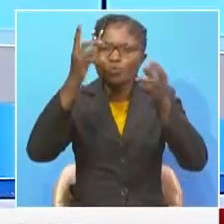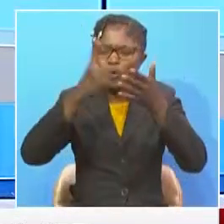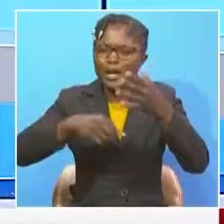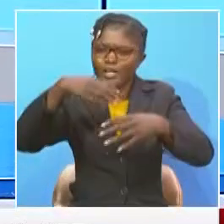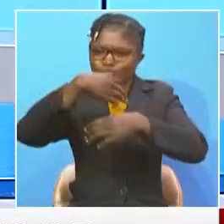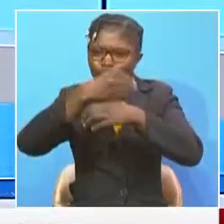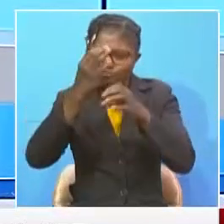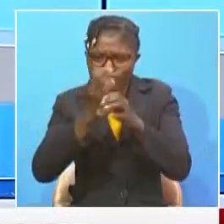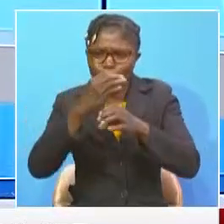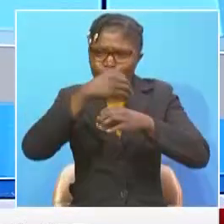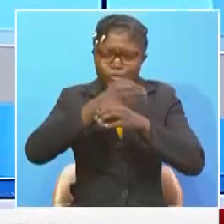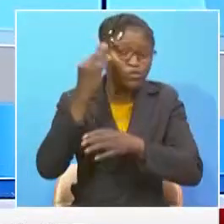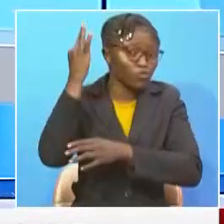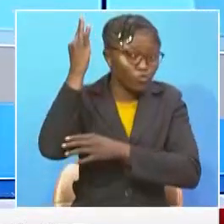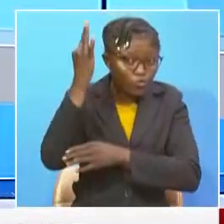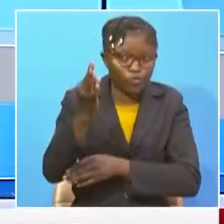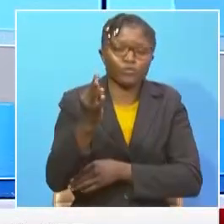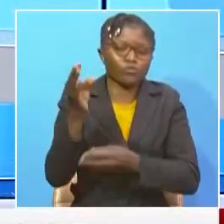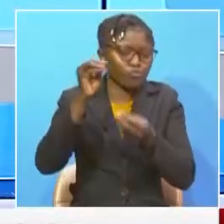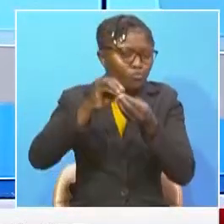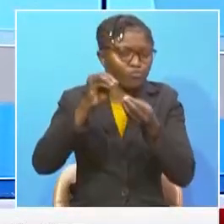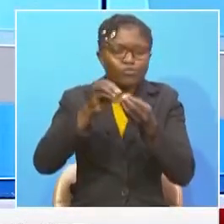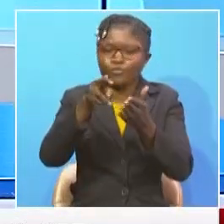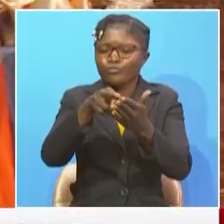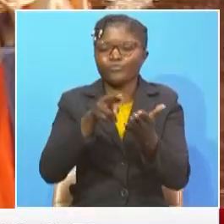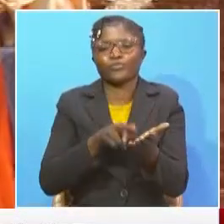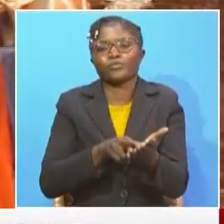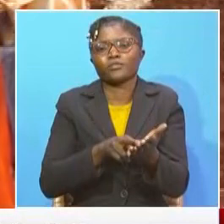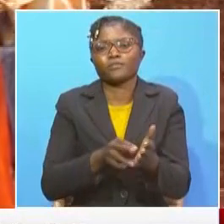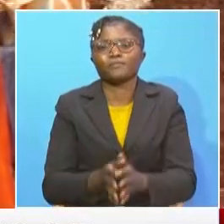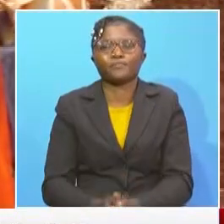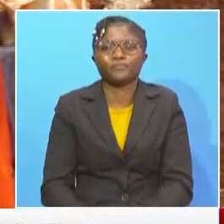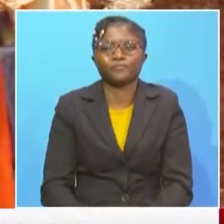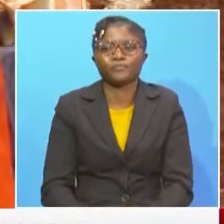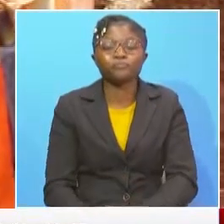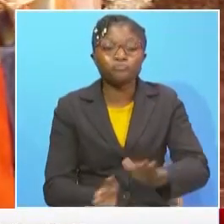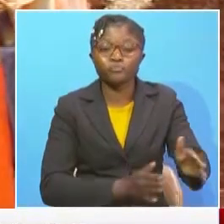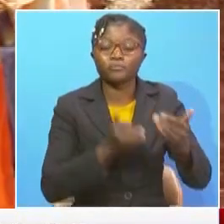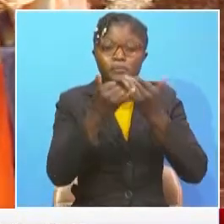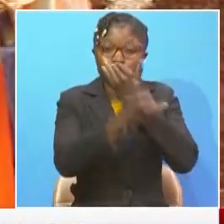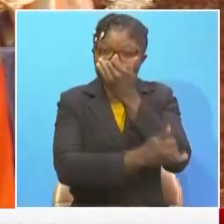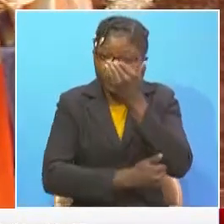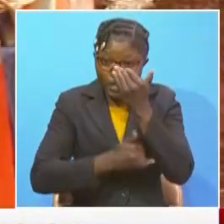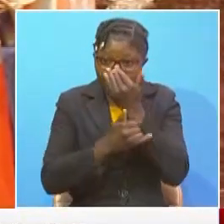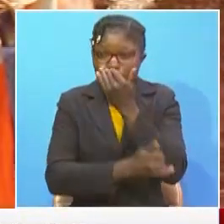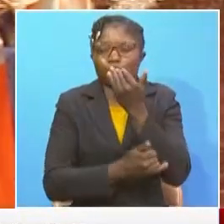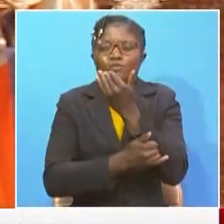a Competitive Future. We have more in this report. As the country grapples with the impacts of the